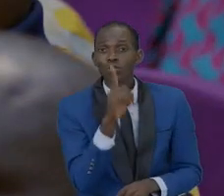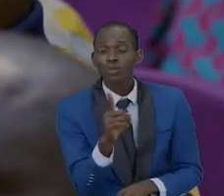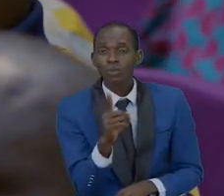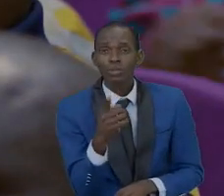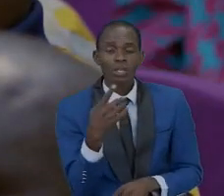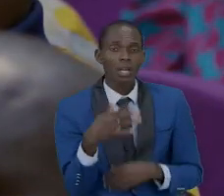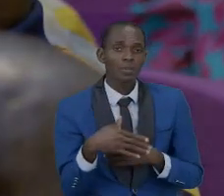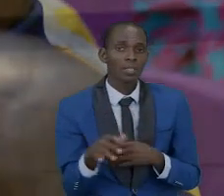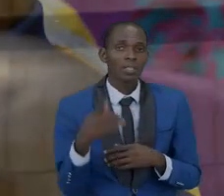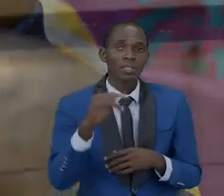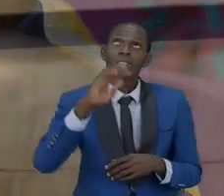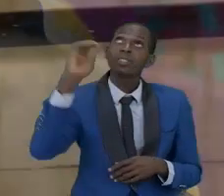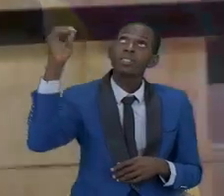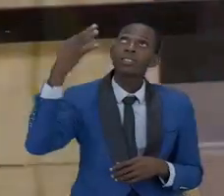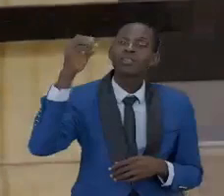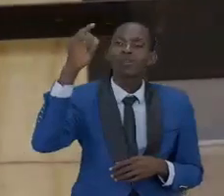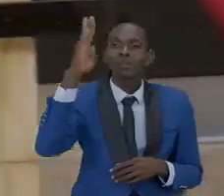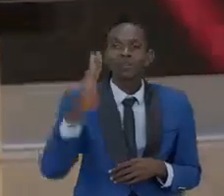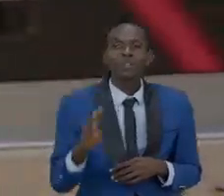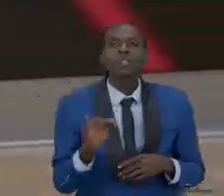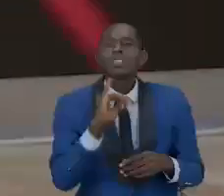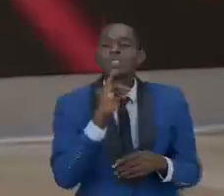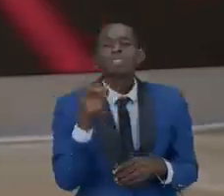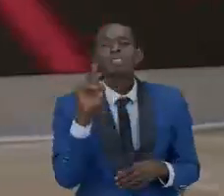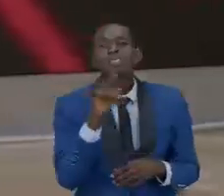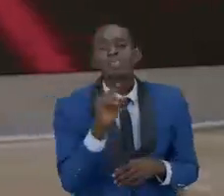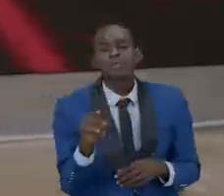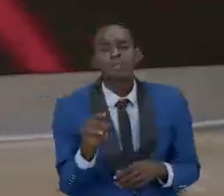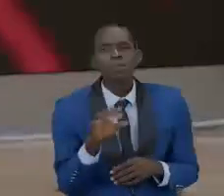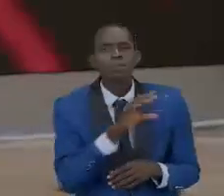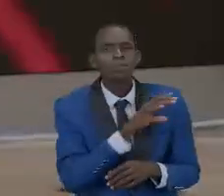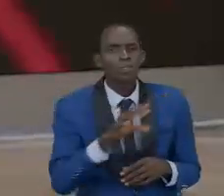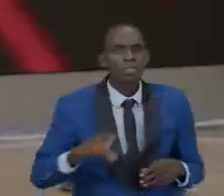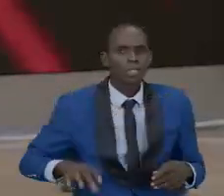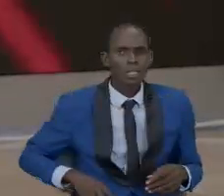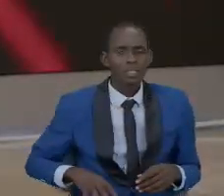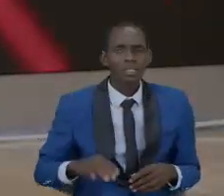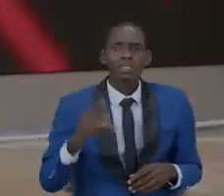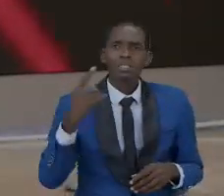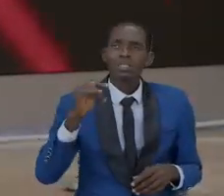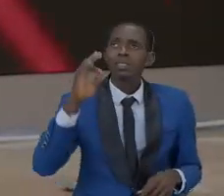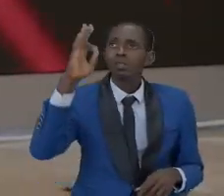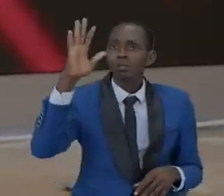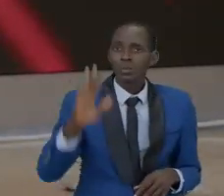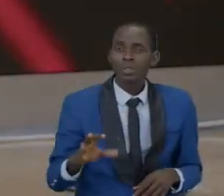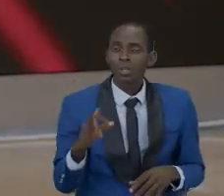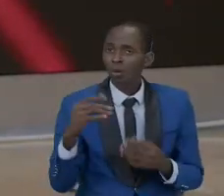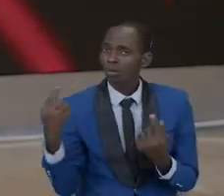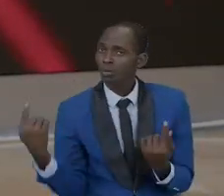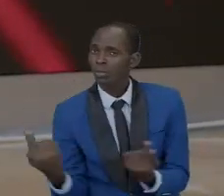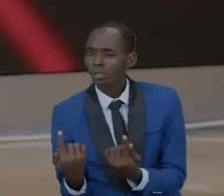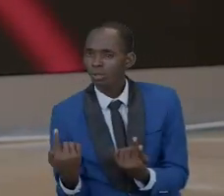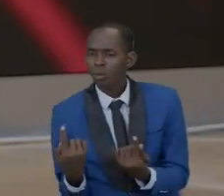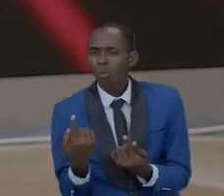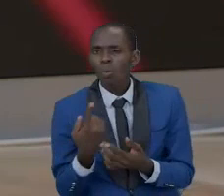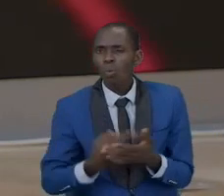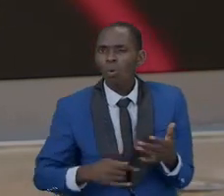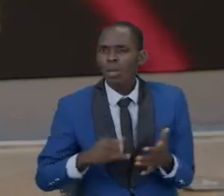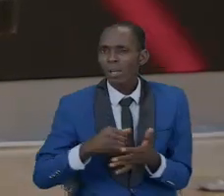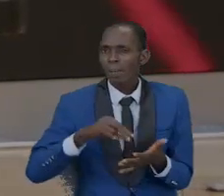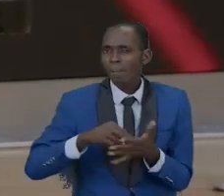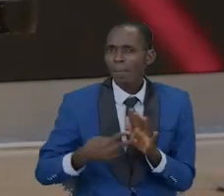God is there therefore Christ the minister of seeing what was seen is